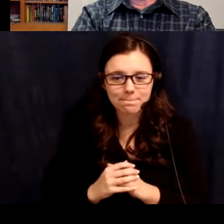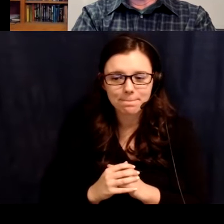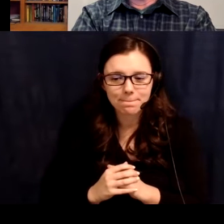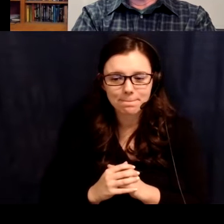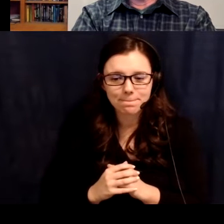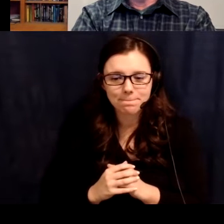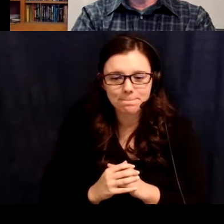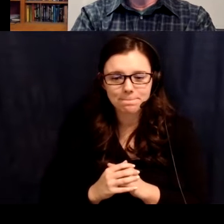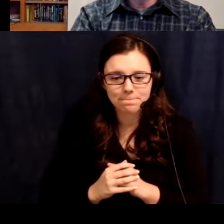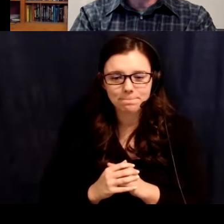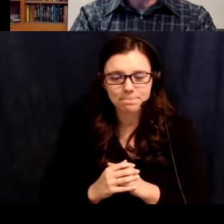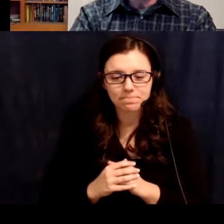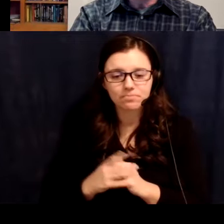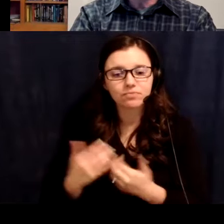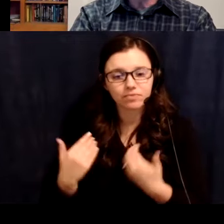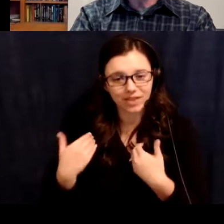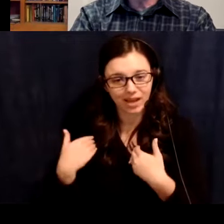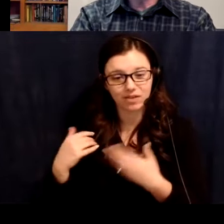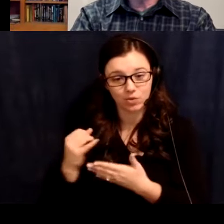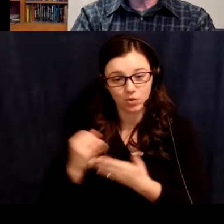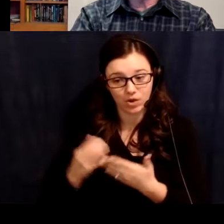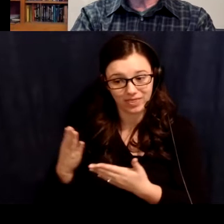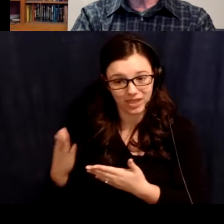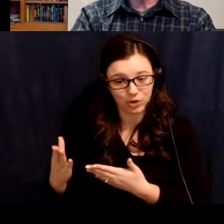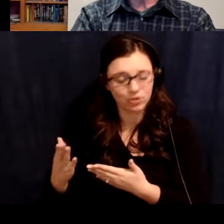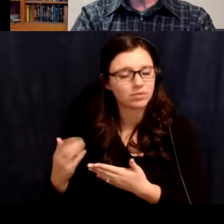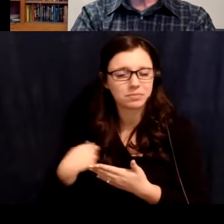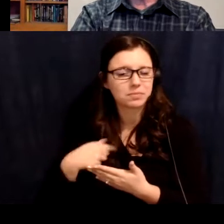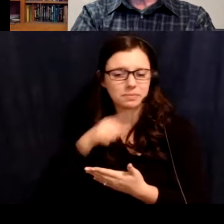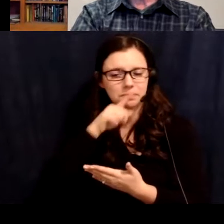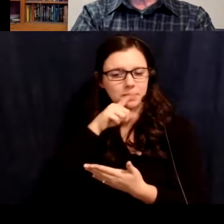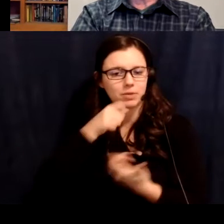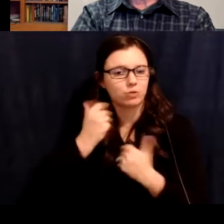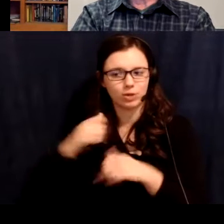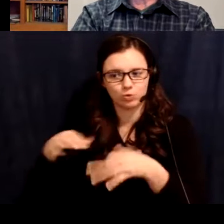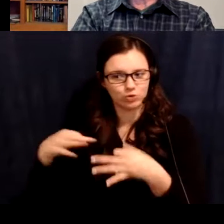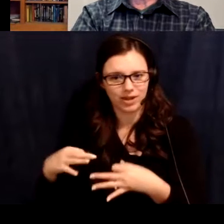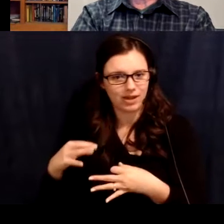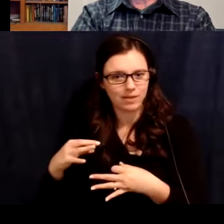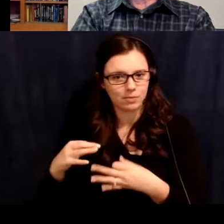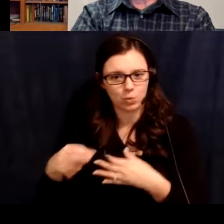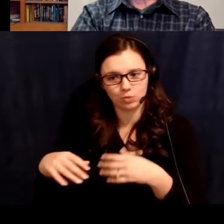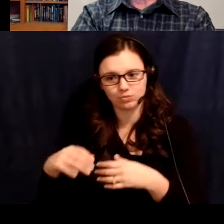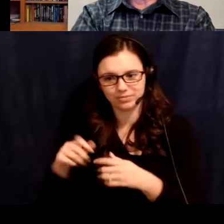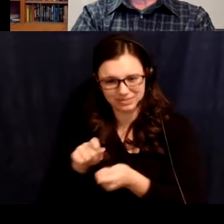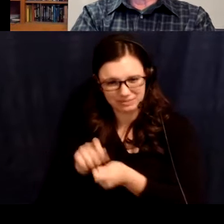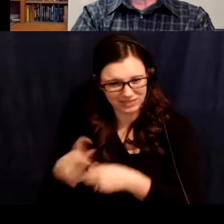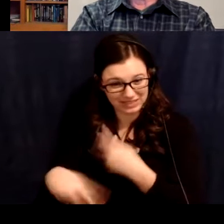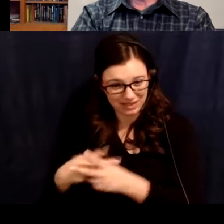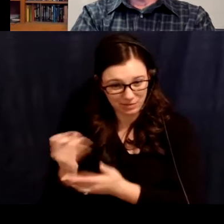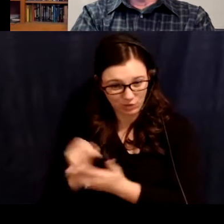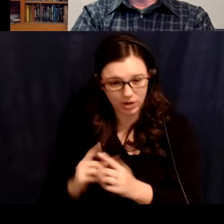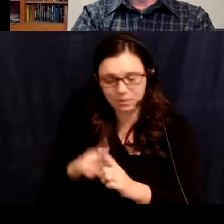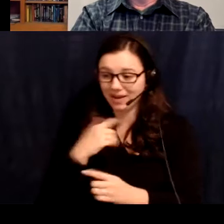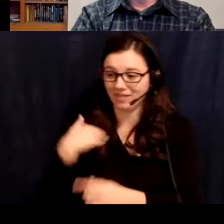in a way, having the art there, even though I'm not trying to describe or explain the art, having it there really feels like cheating,